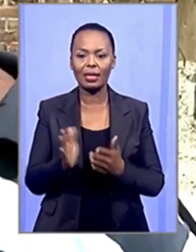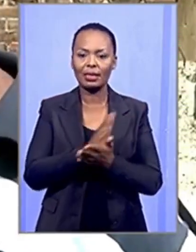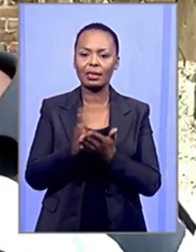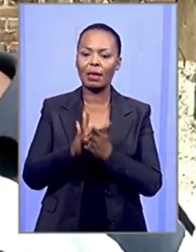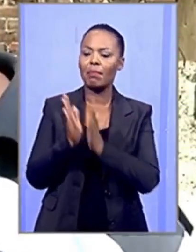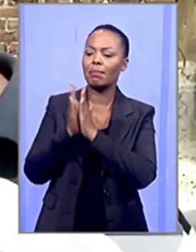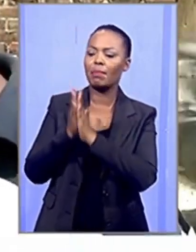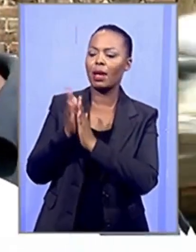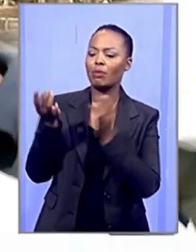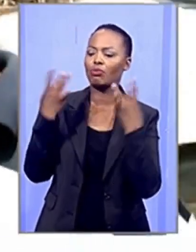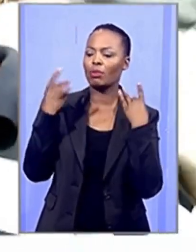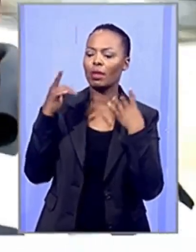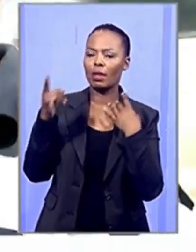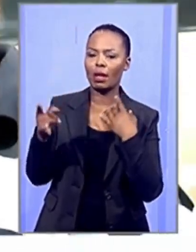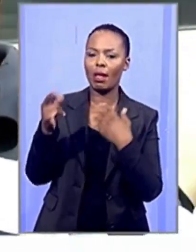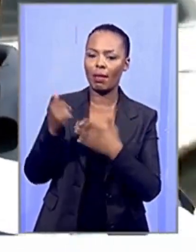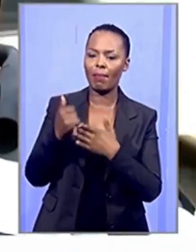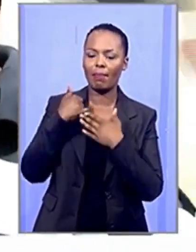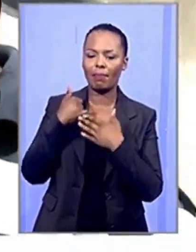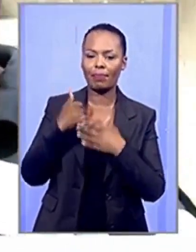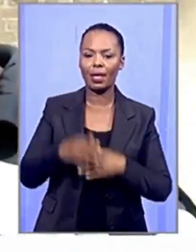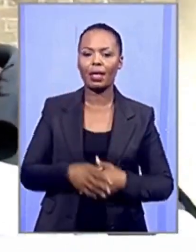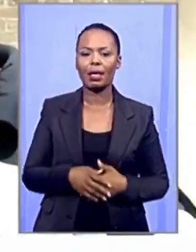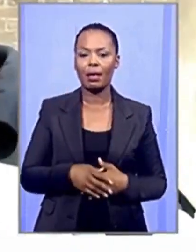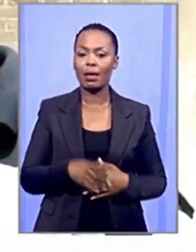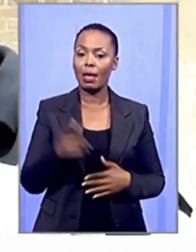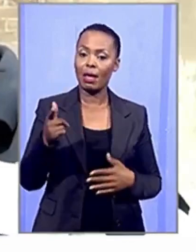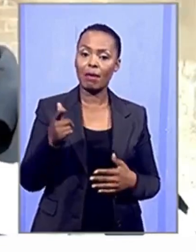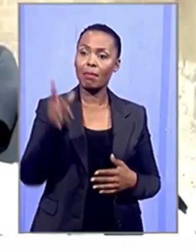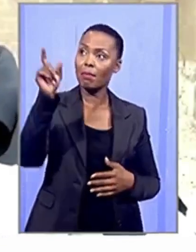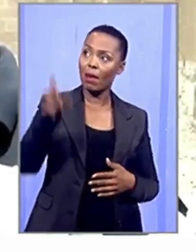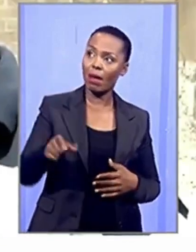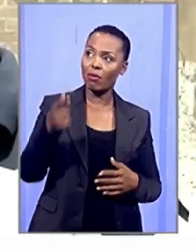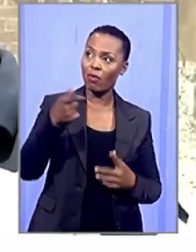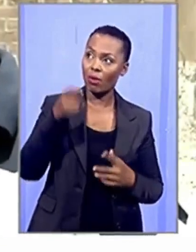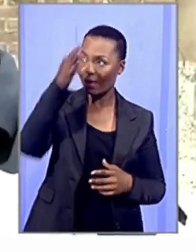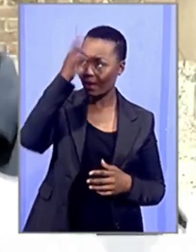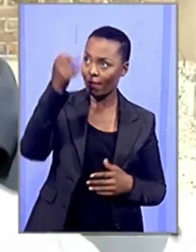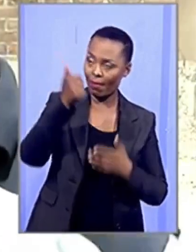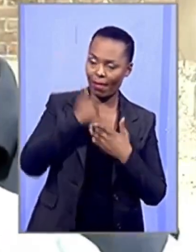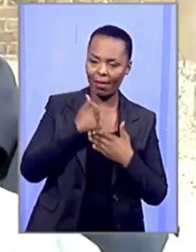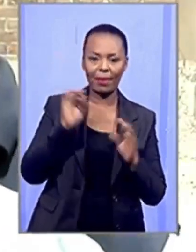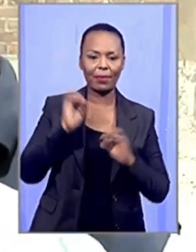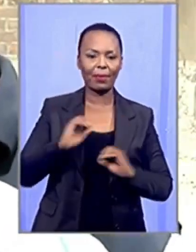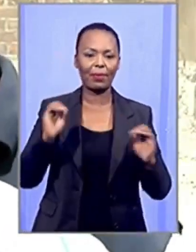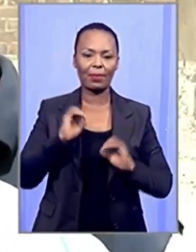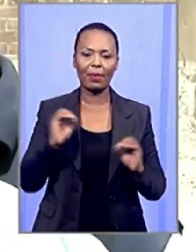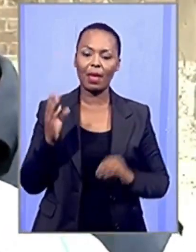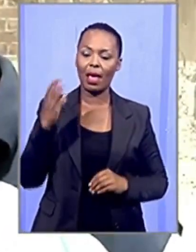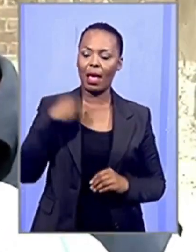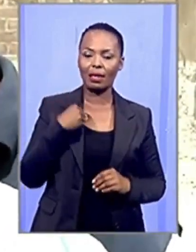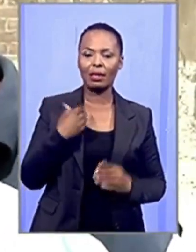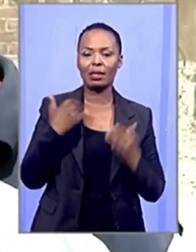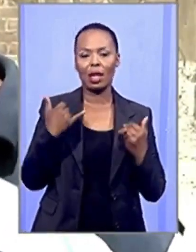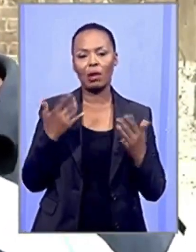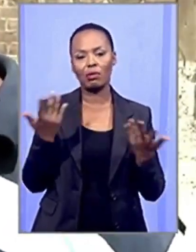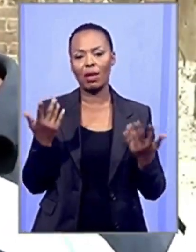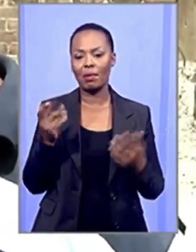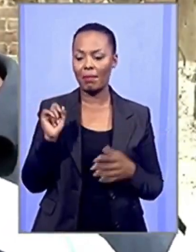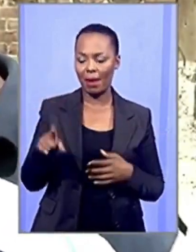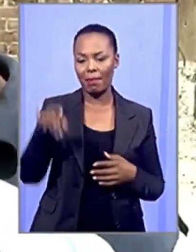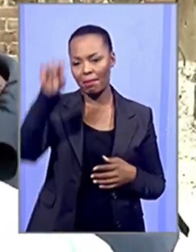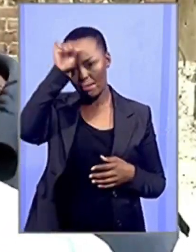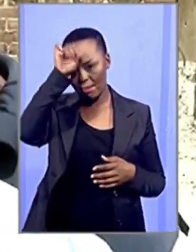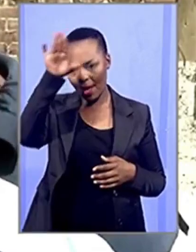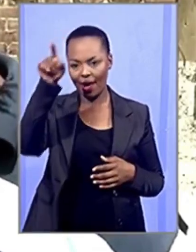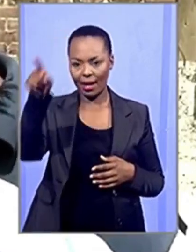thuswa teng jwalo ka kgwebo, ha ke utlwe le letho gore na o etsala eng. O itswe fela ke bana ba mine